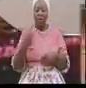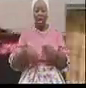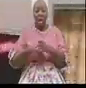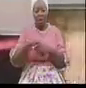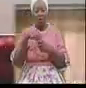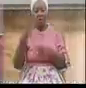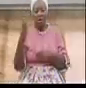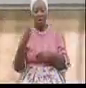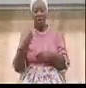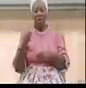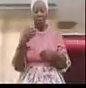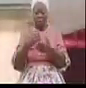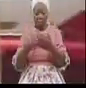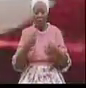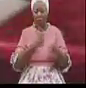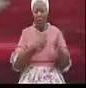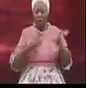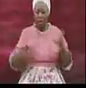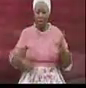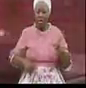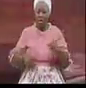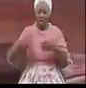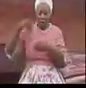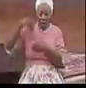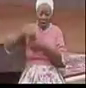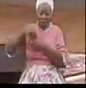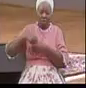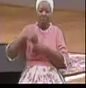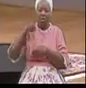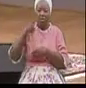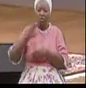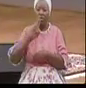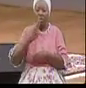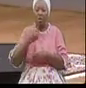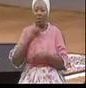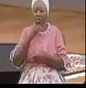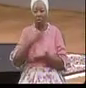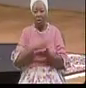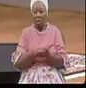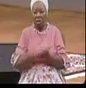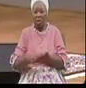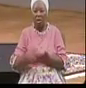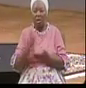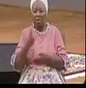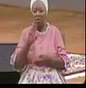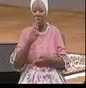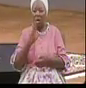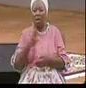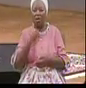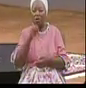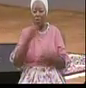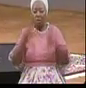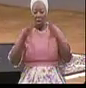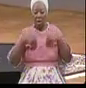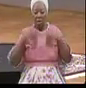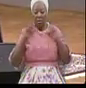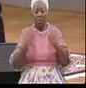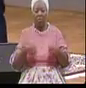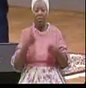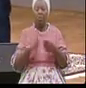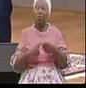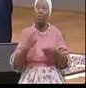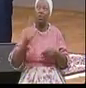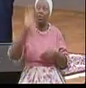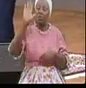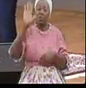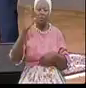the sight of the Lord, inwardly you're unclean, unacceptable unto him. Luke chapter